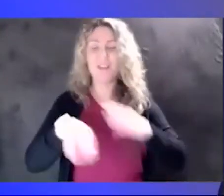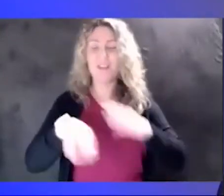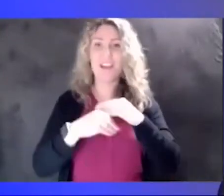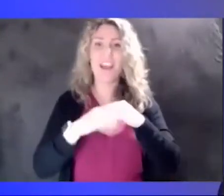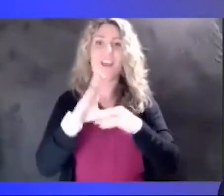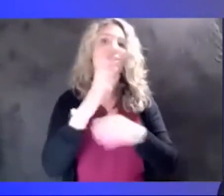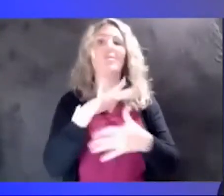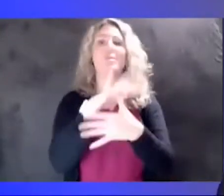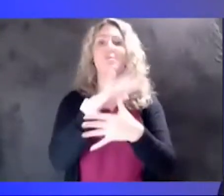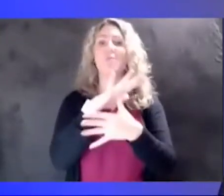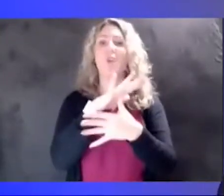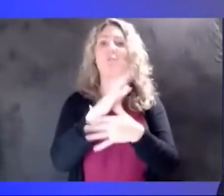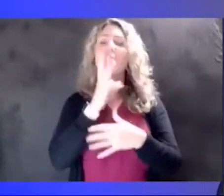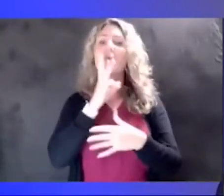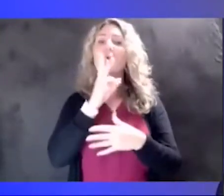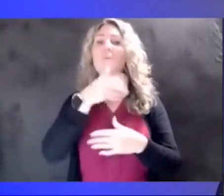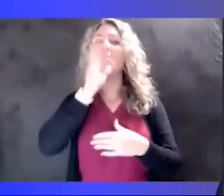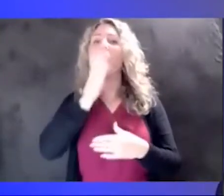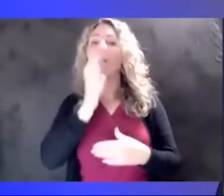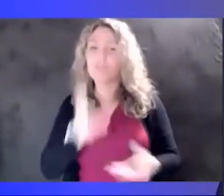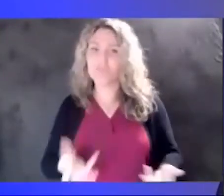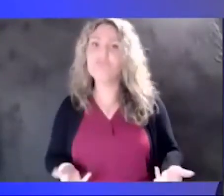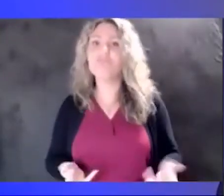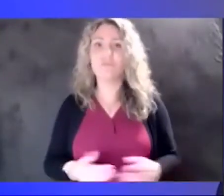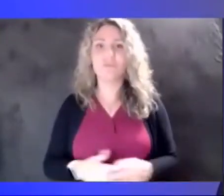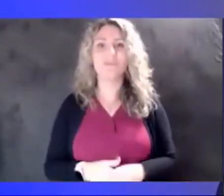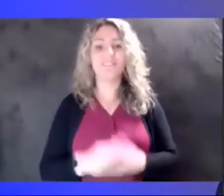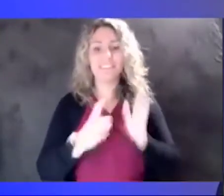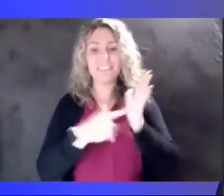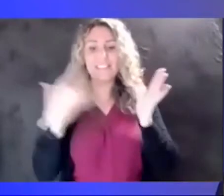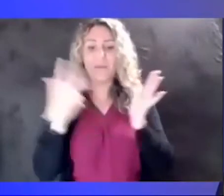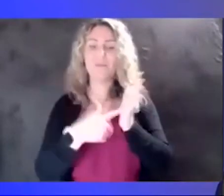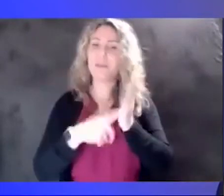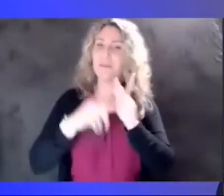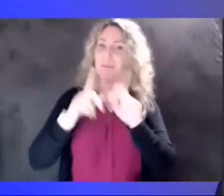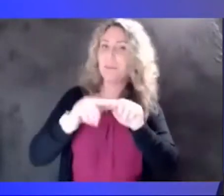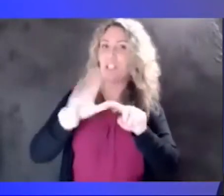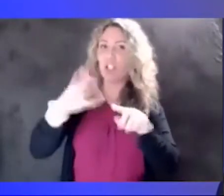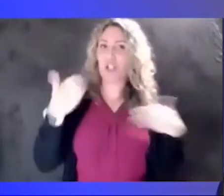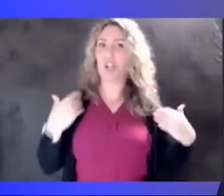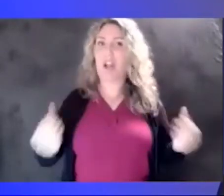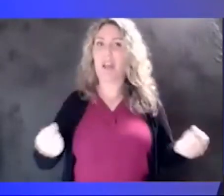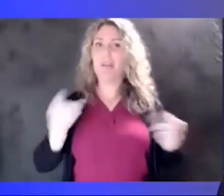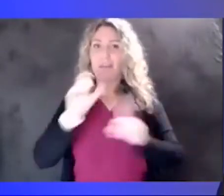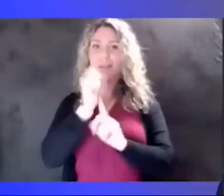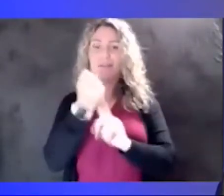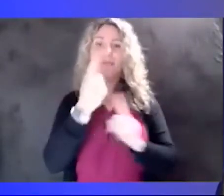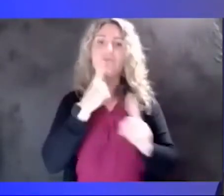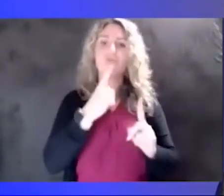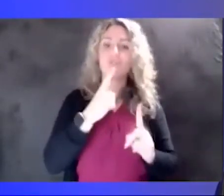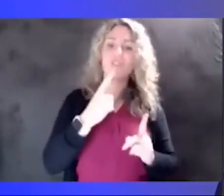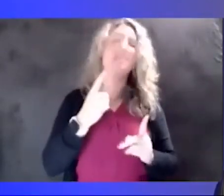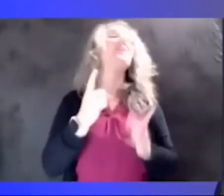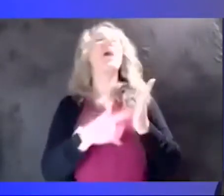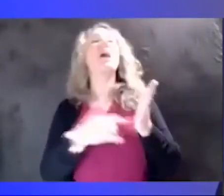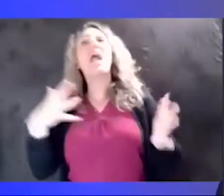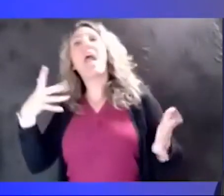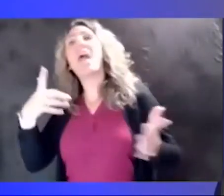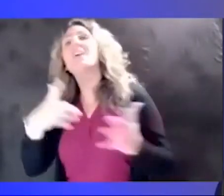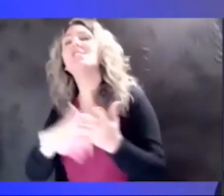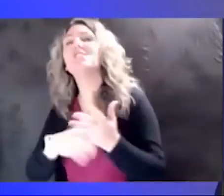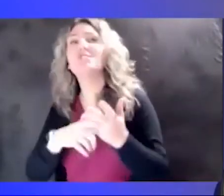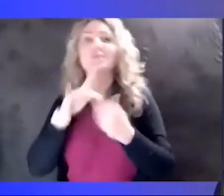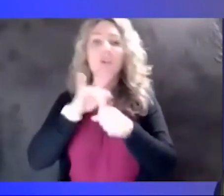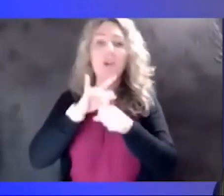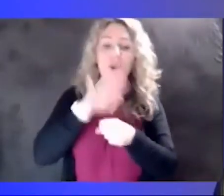fluid water. You know, so sometimes, depending on your health condition, Coke, an occasional one might be something you dabble in